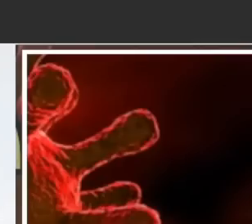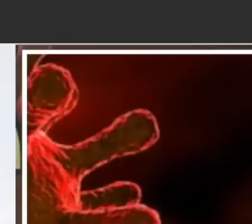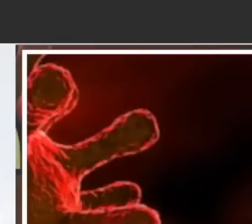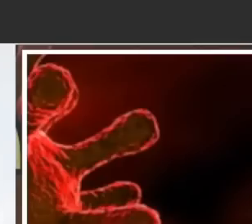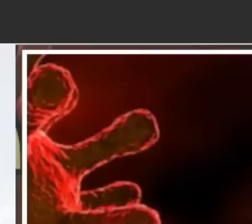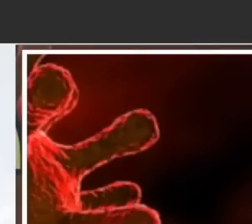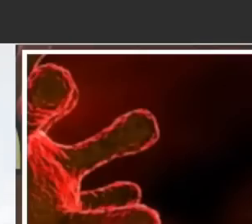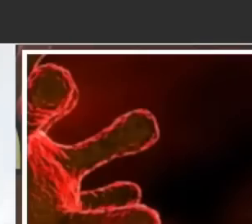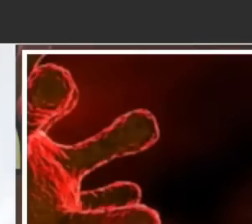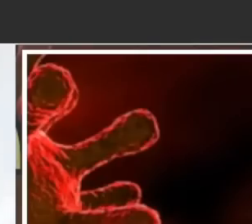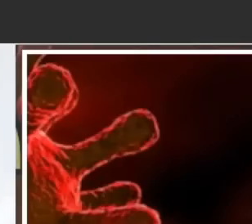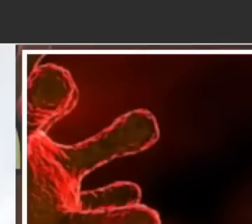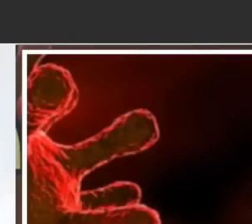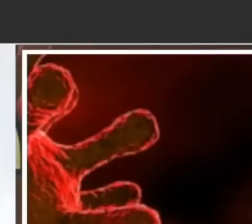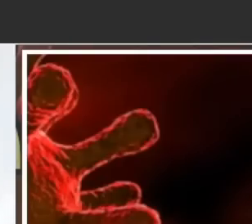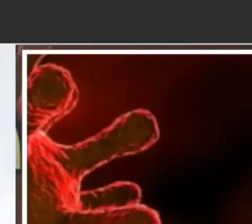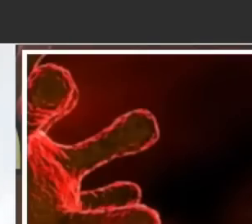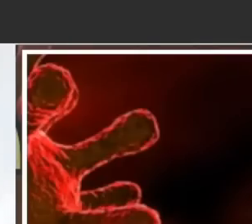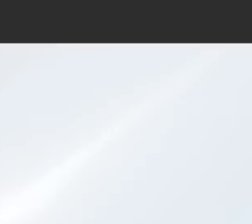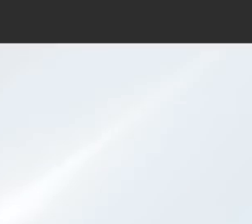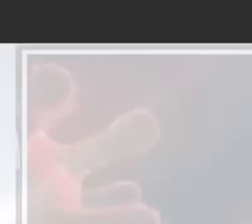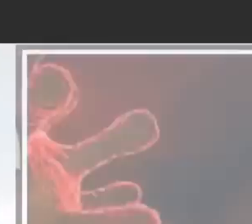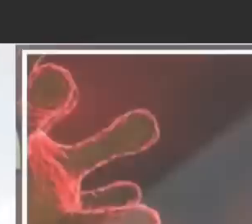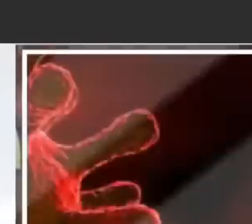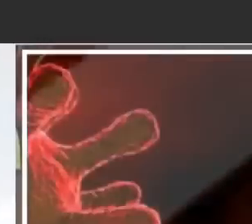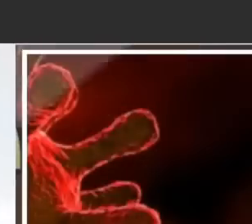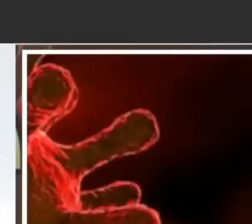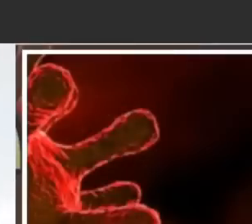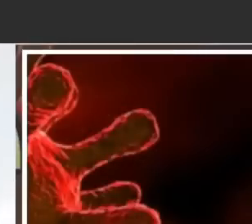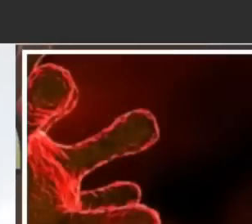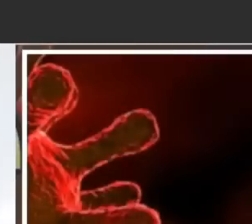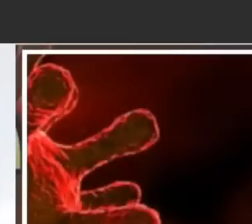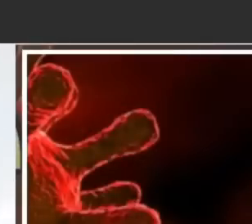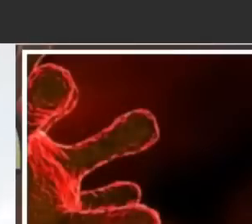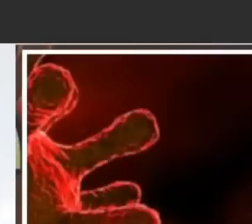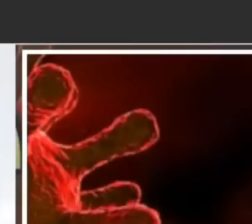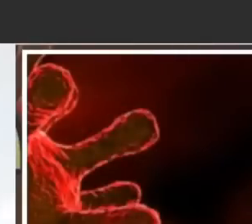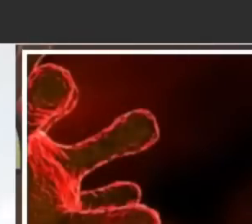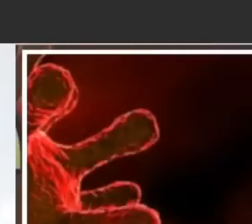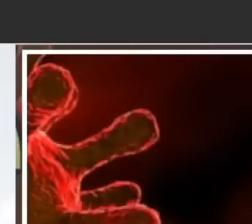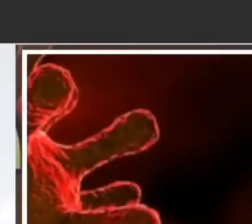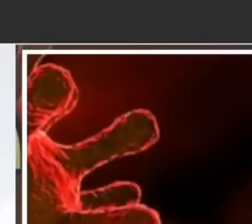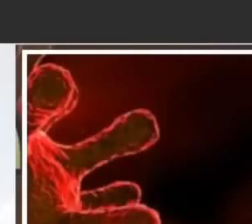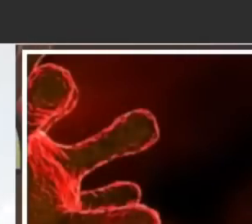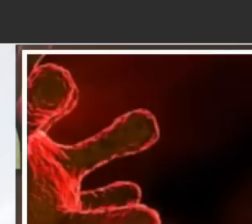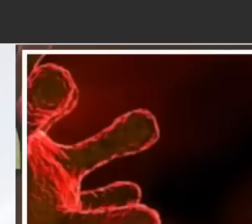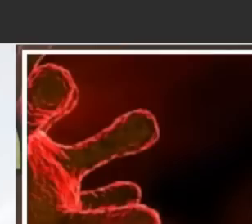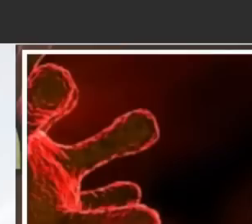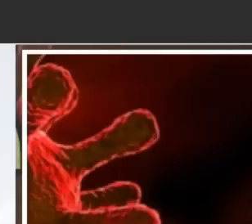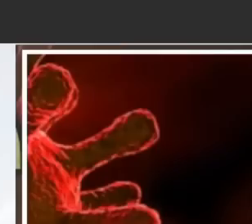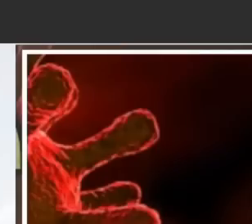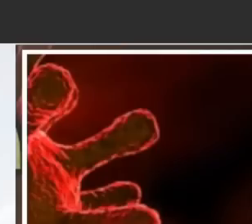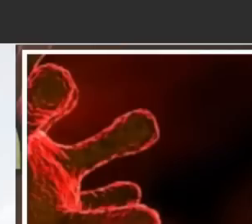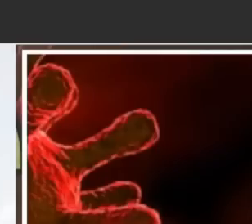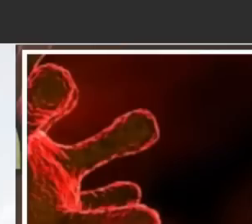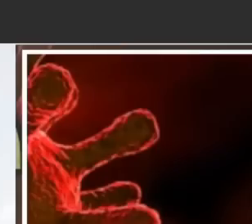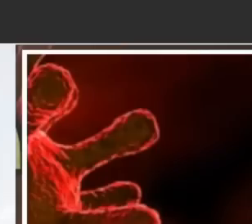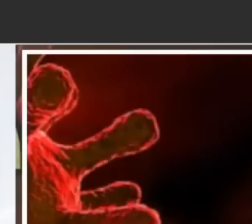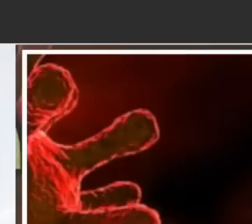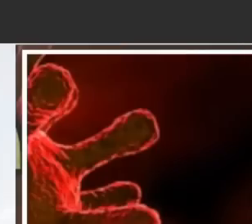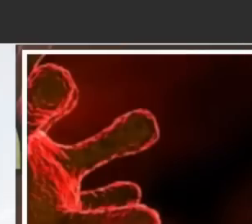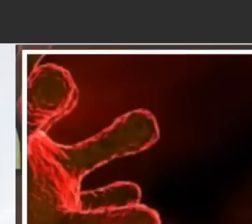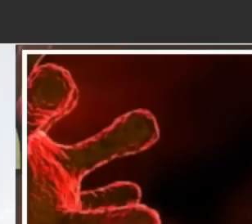no mingling and no dance floor. Meanwhile, the following businesses remain closed: movie theaters, casinos